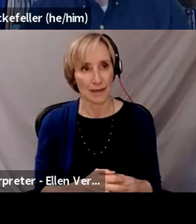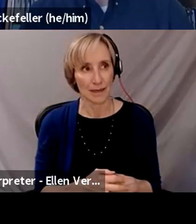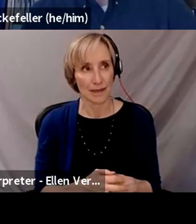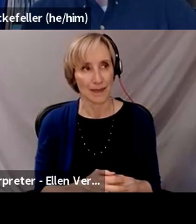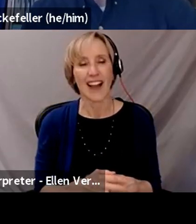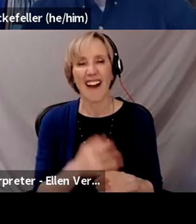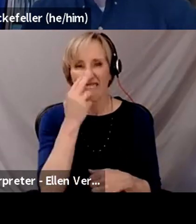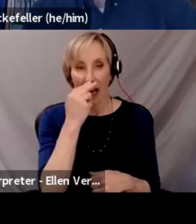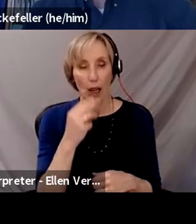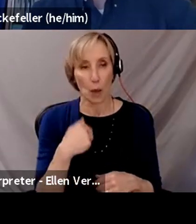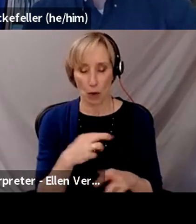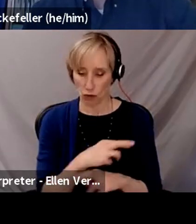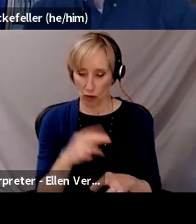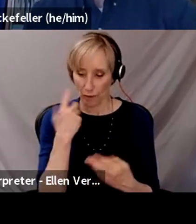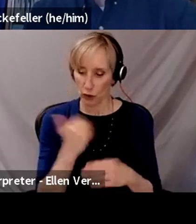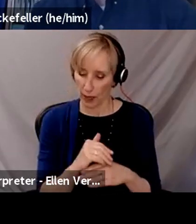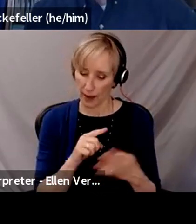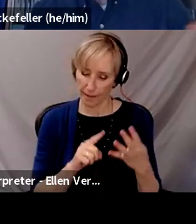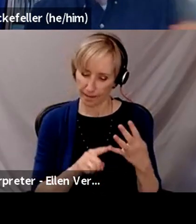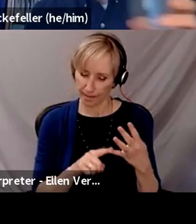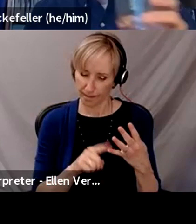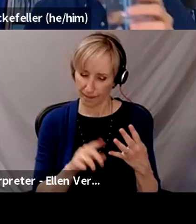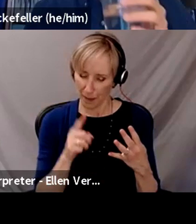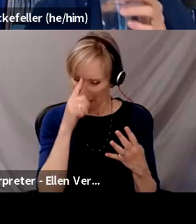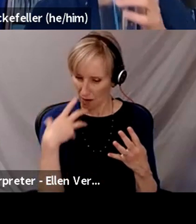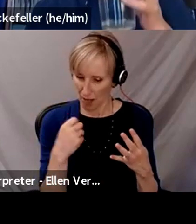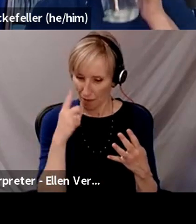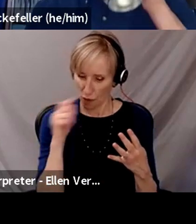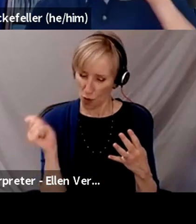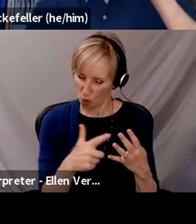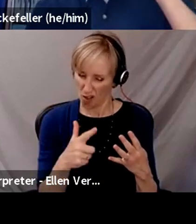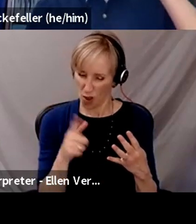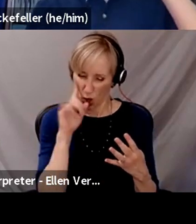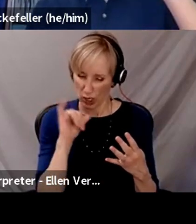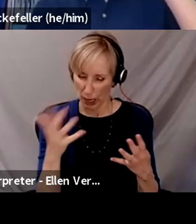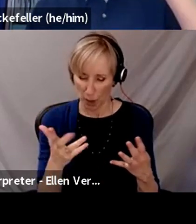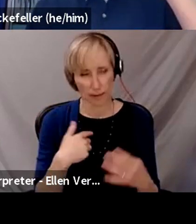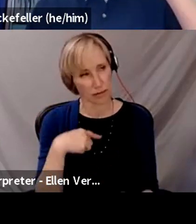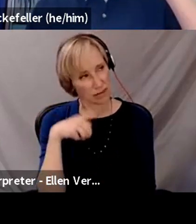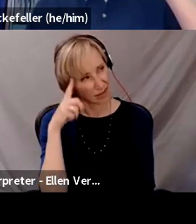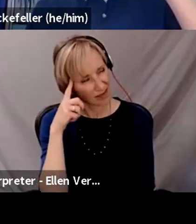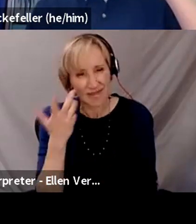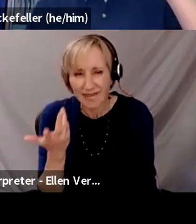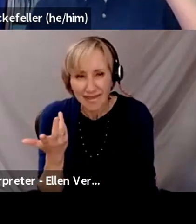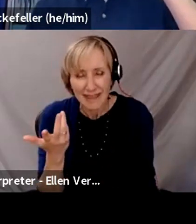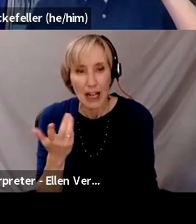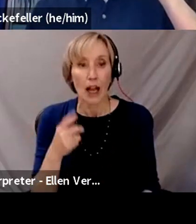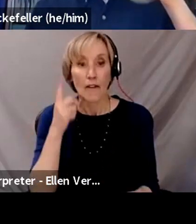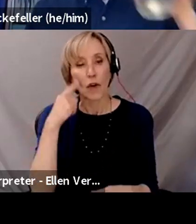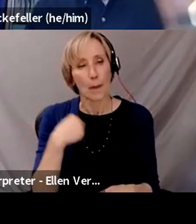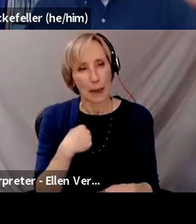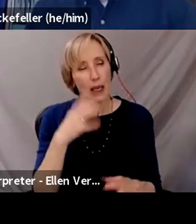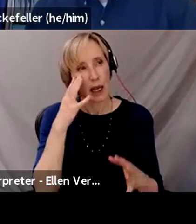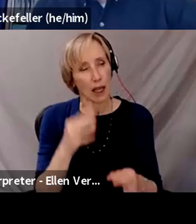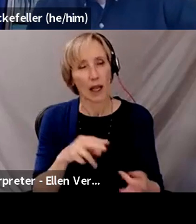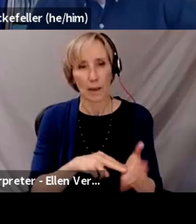when I read it. I was like, mental health for all. What does that mean? What does that look like? And I think really for me, it comes down to